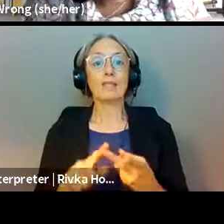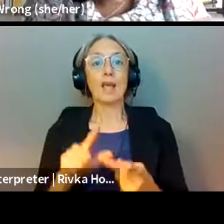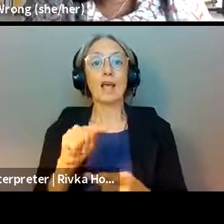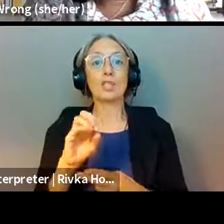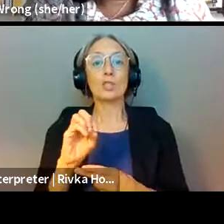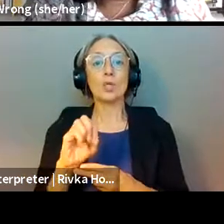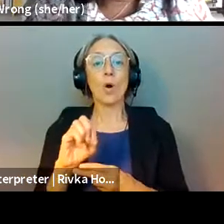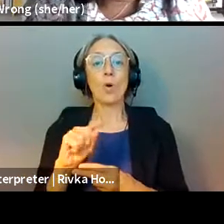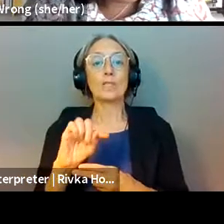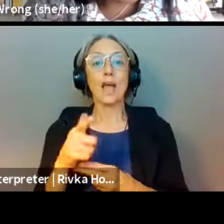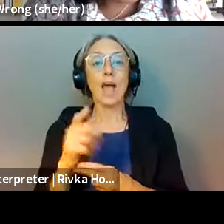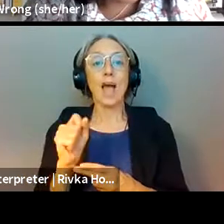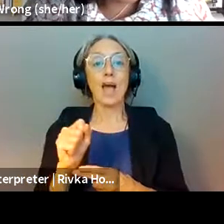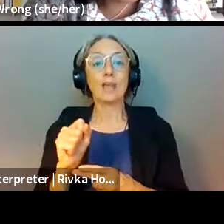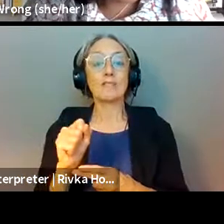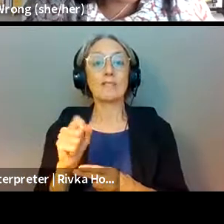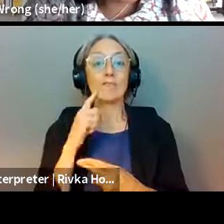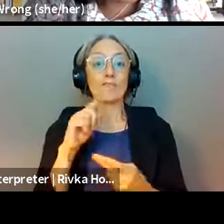and other supplies.